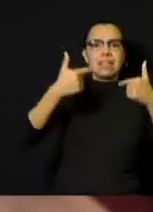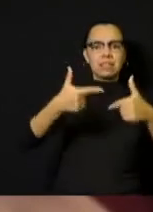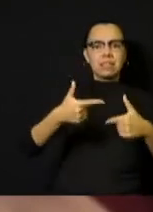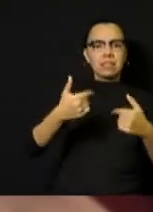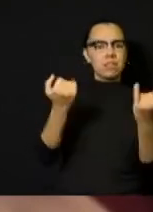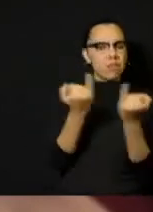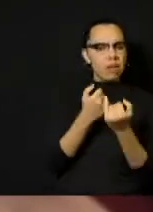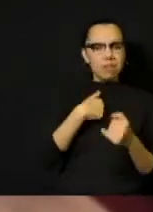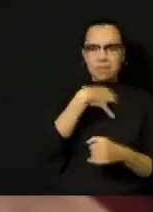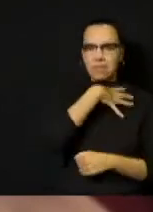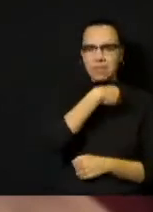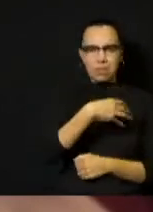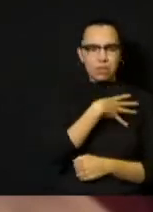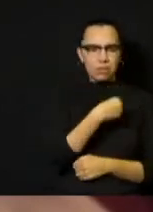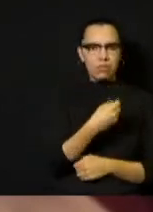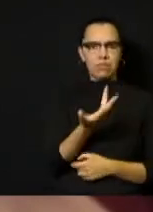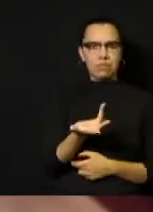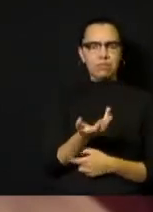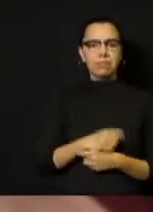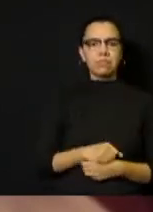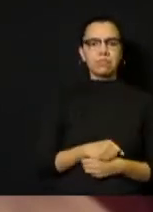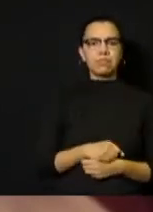our children.